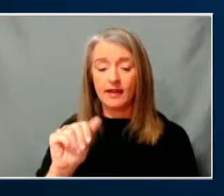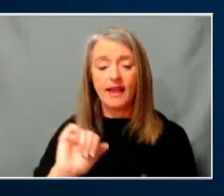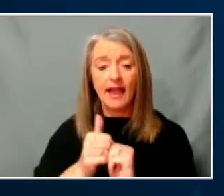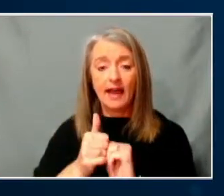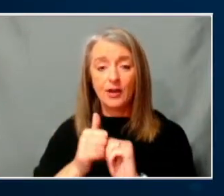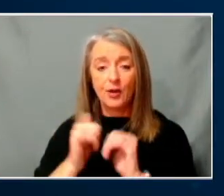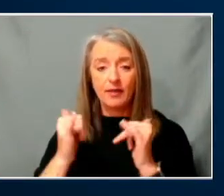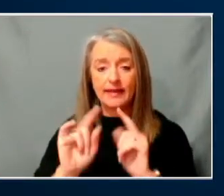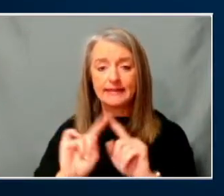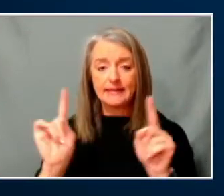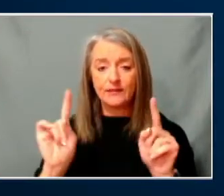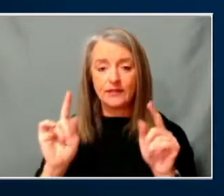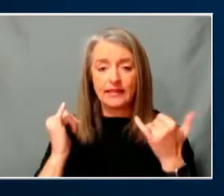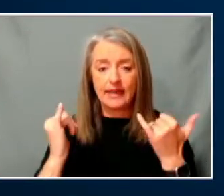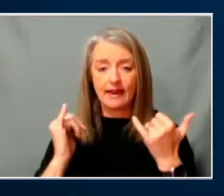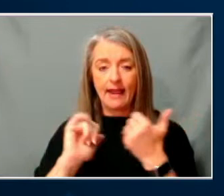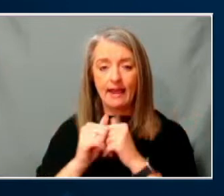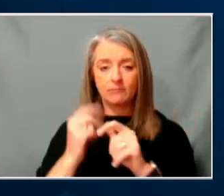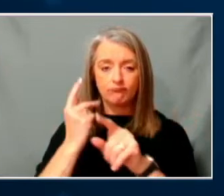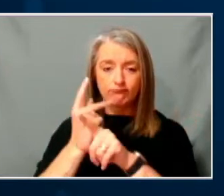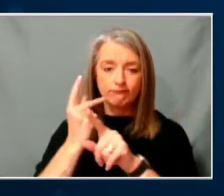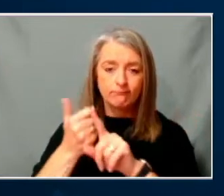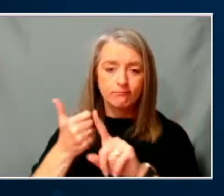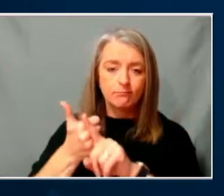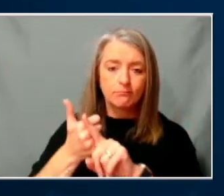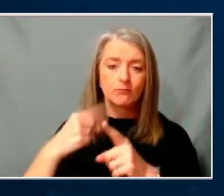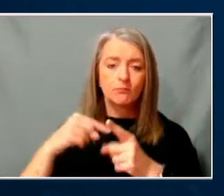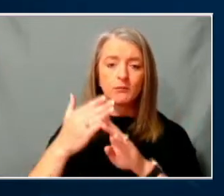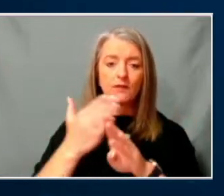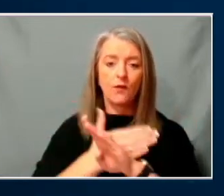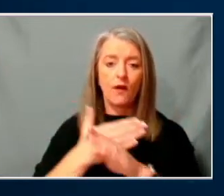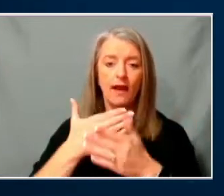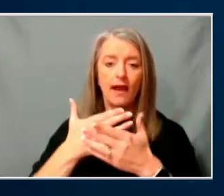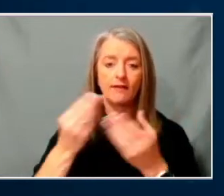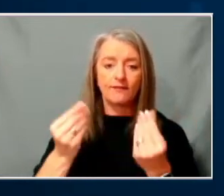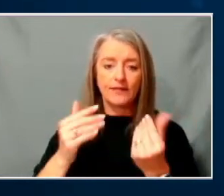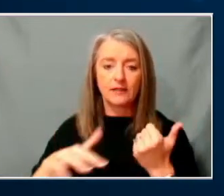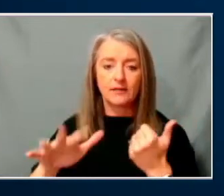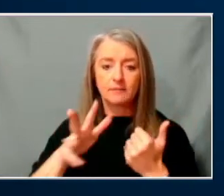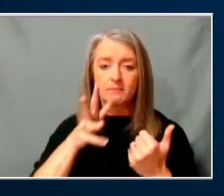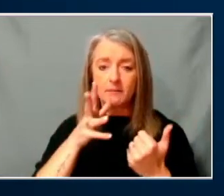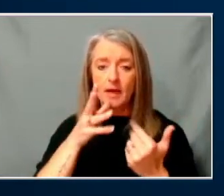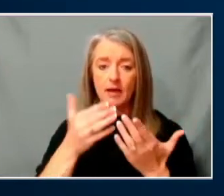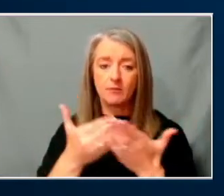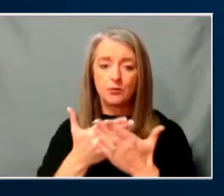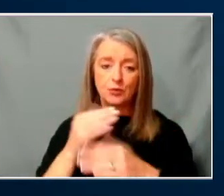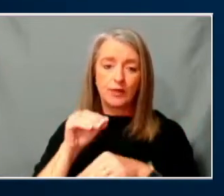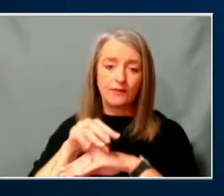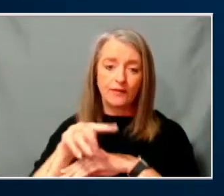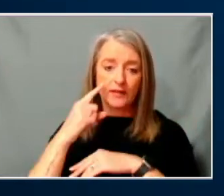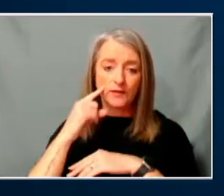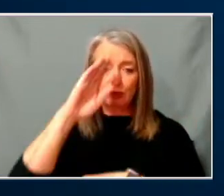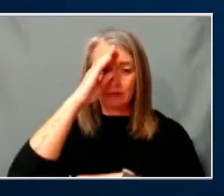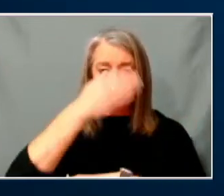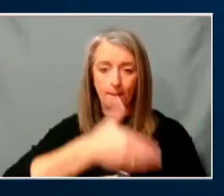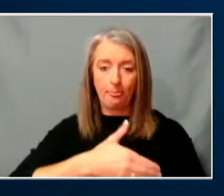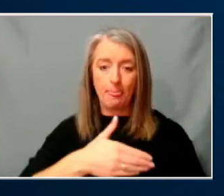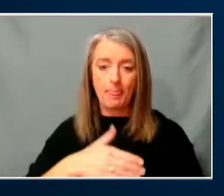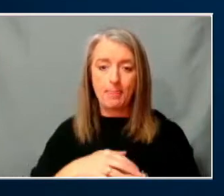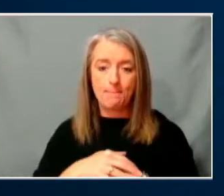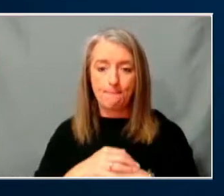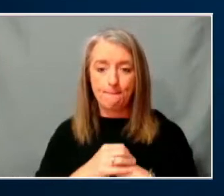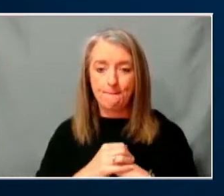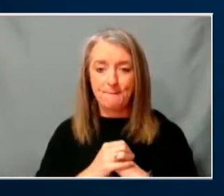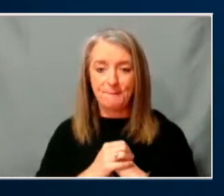now? How do you take care of yourself when you head out to the field? And Mom, do you have new advice for your son as he heads out to